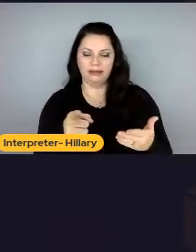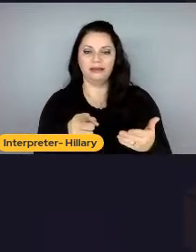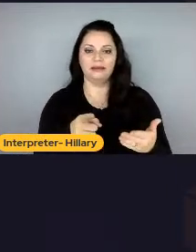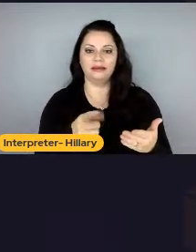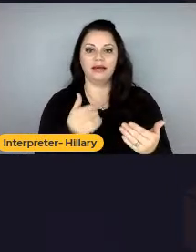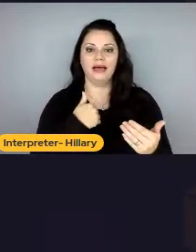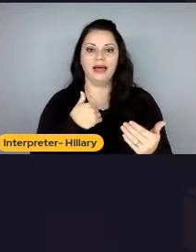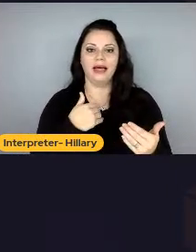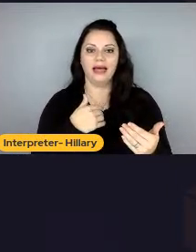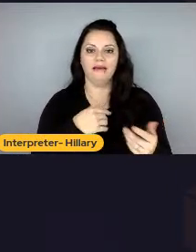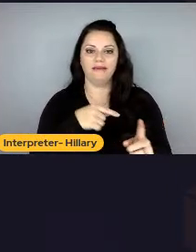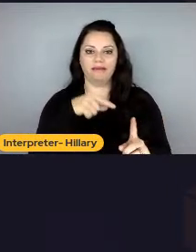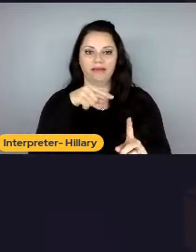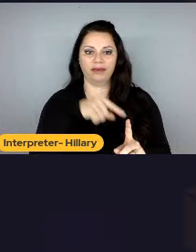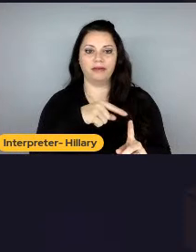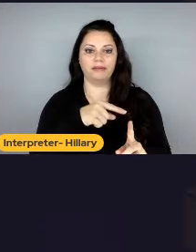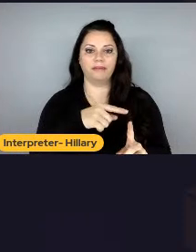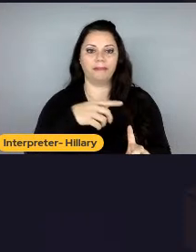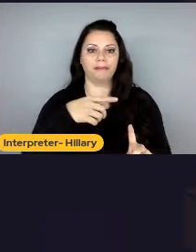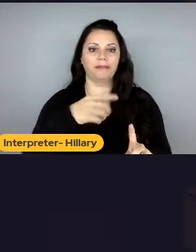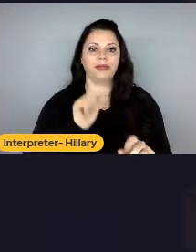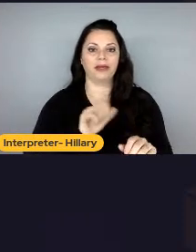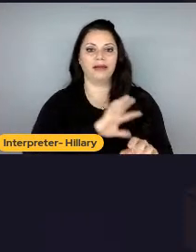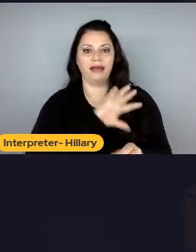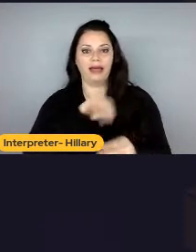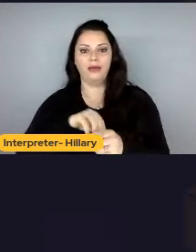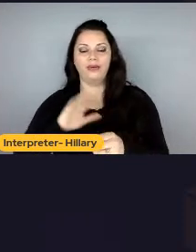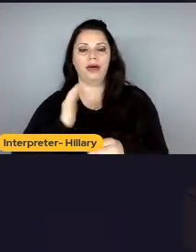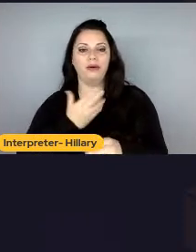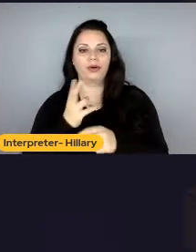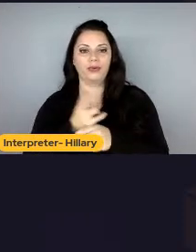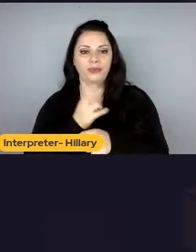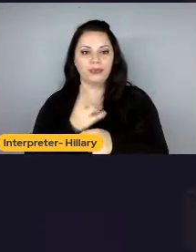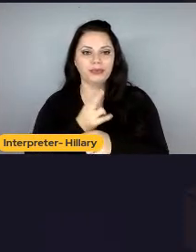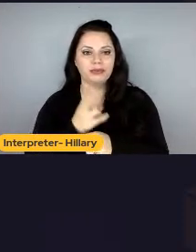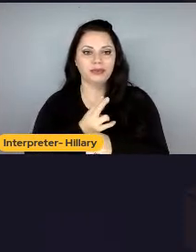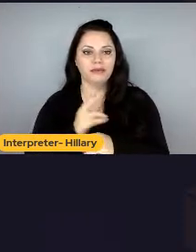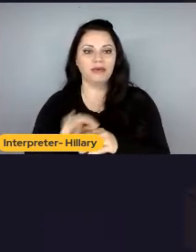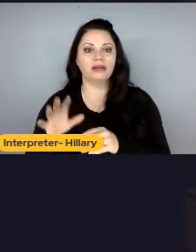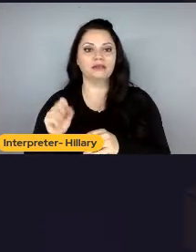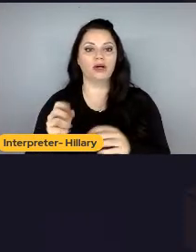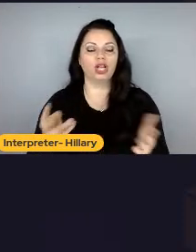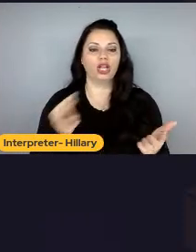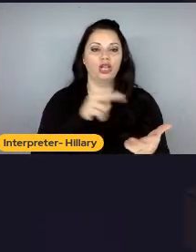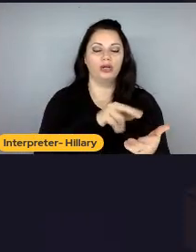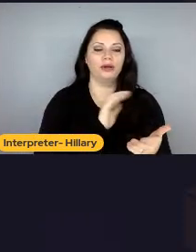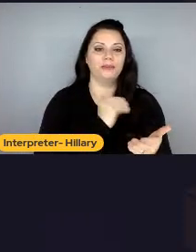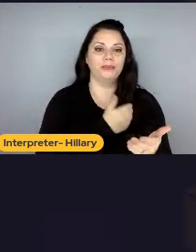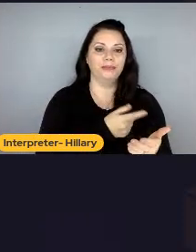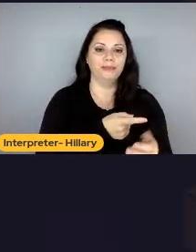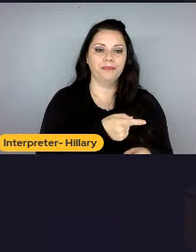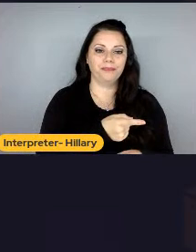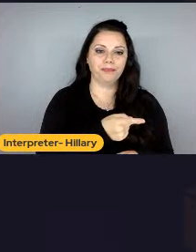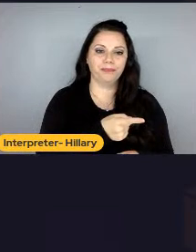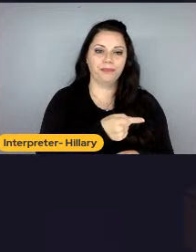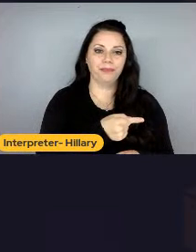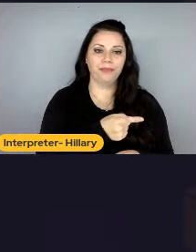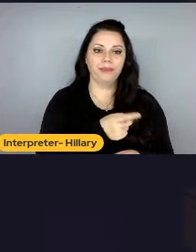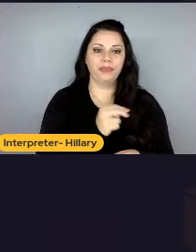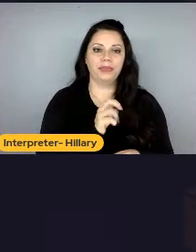endpoint that we can add to our use effect hook. So we'll go back to our